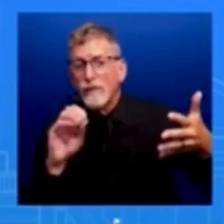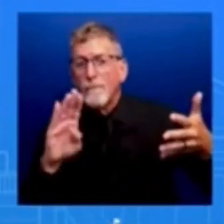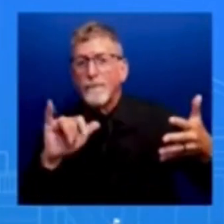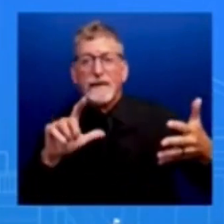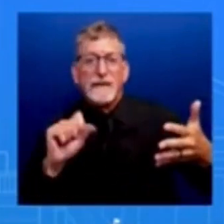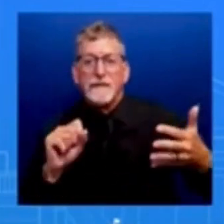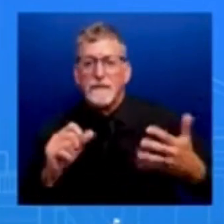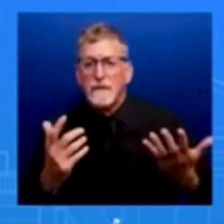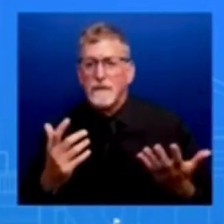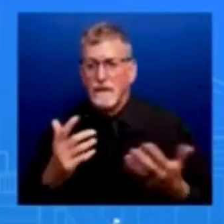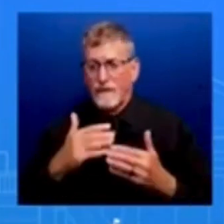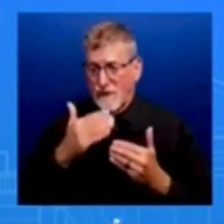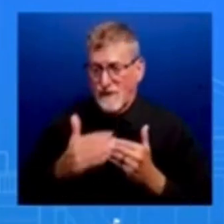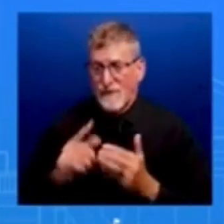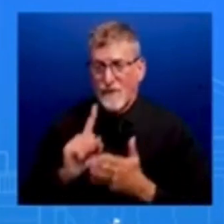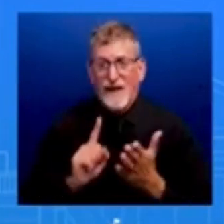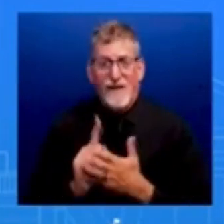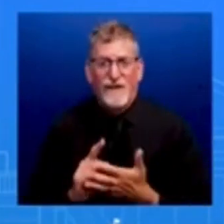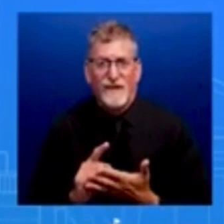Congress goes off